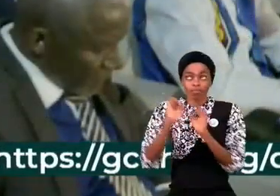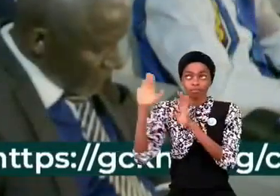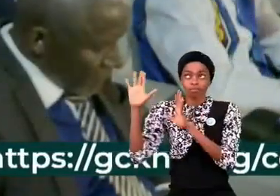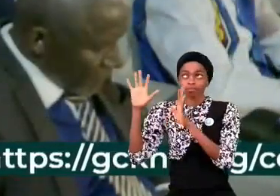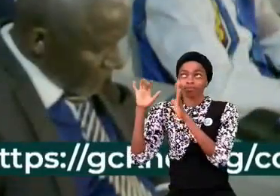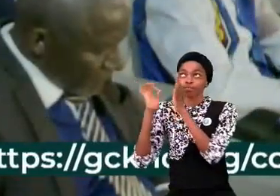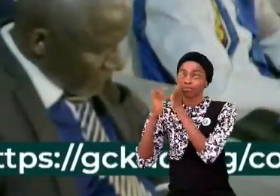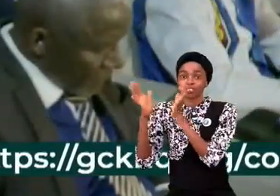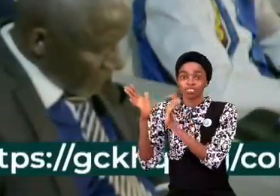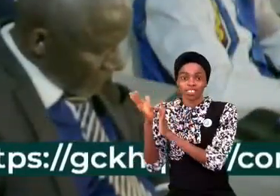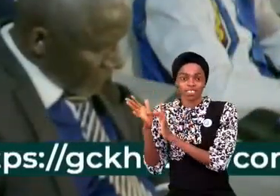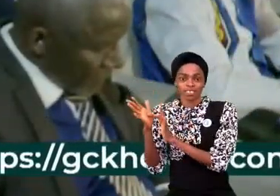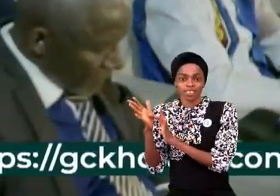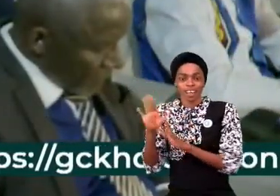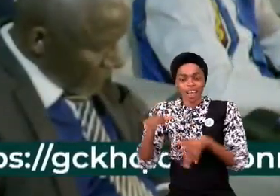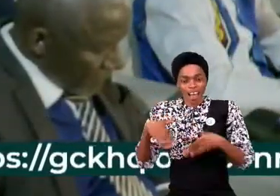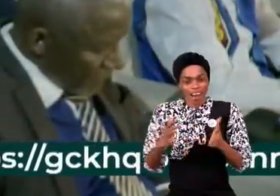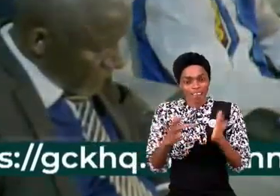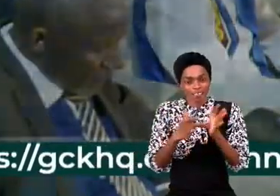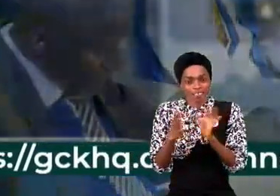Thank you very much.